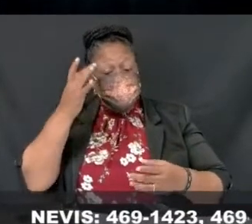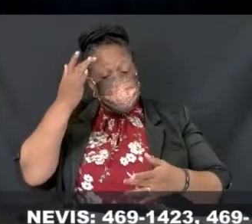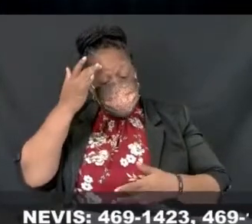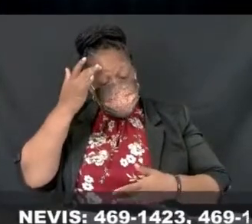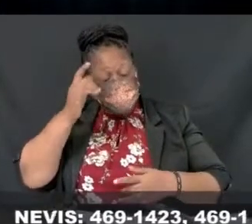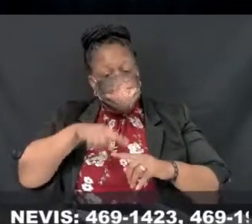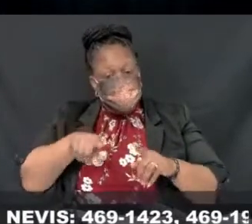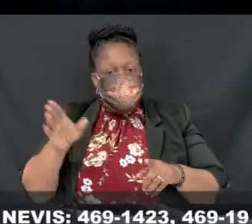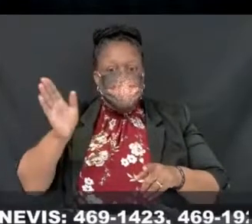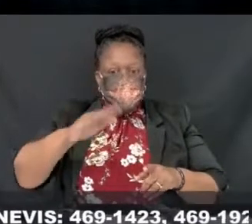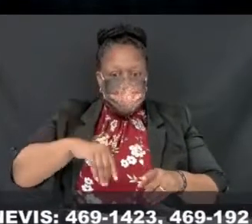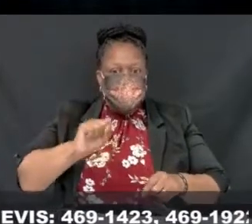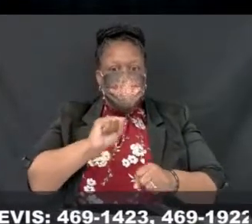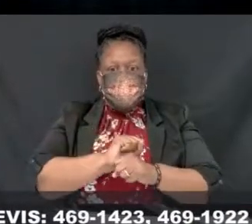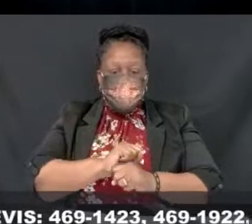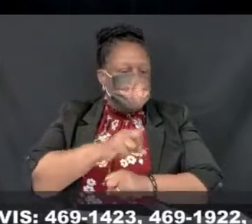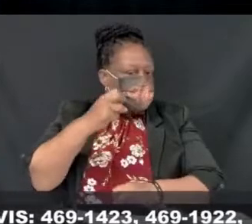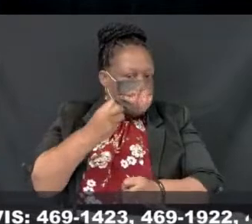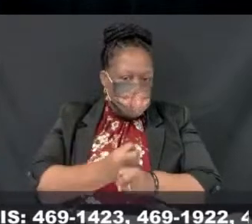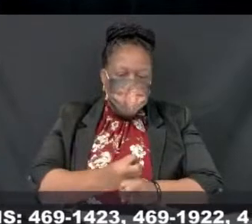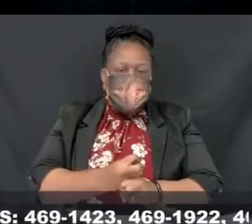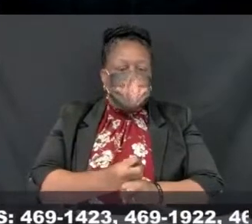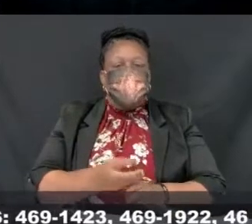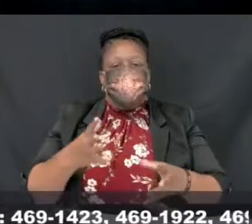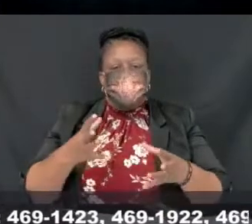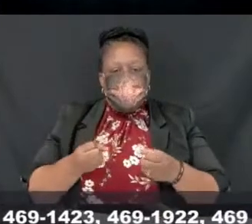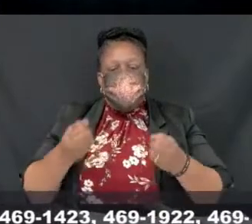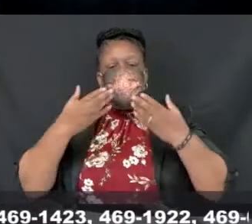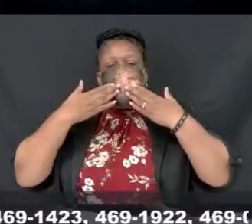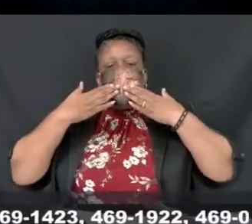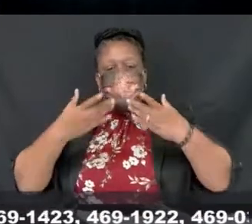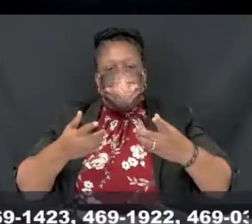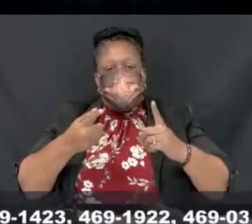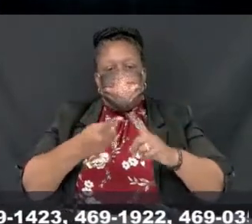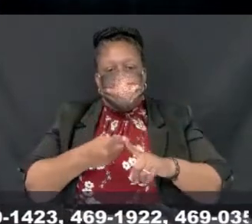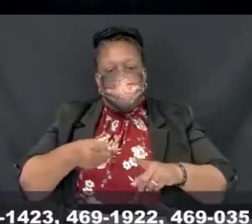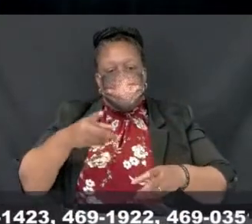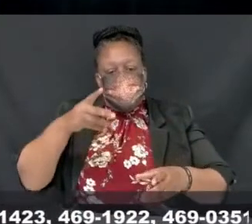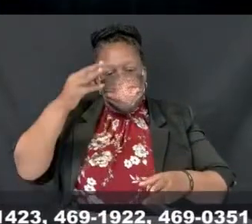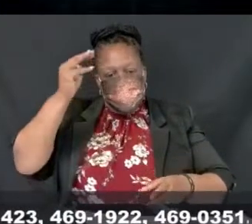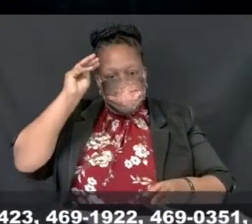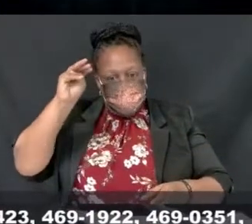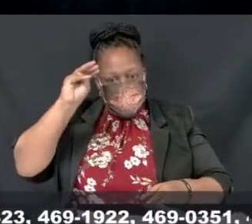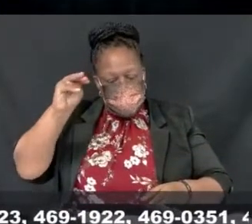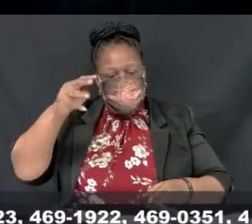really want to highlight their sacrifice and contribution to our response to this